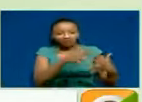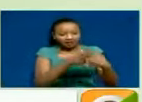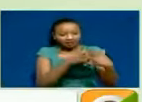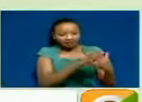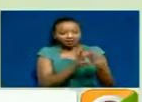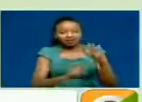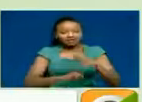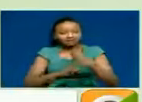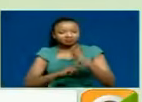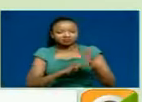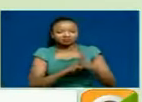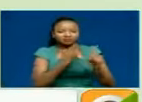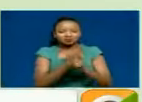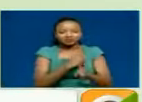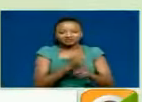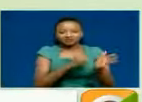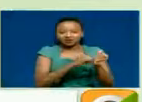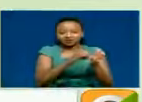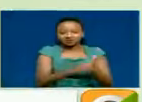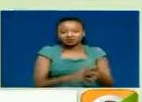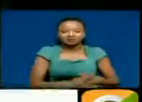designers and cosmetic brands.